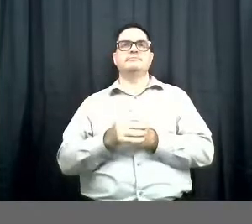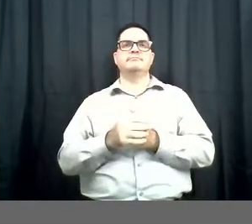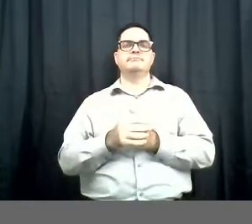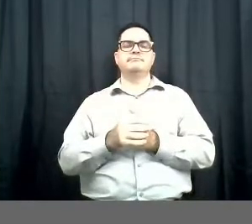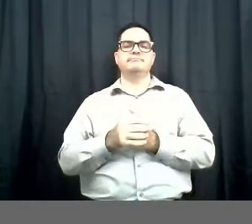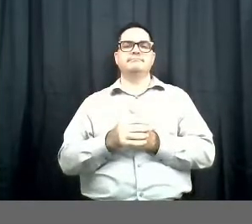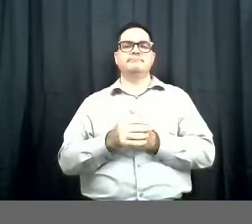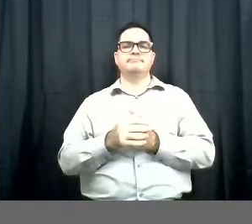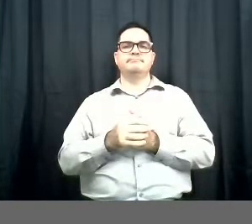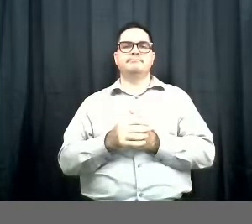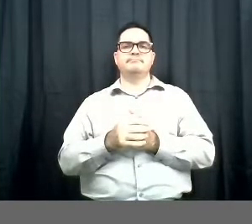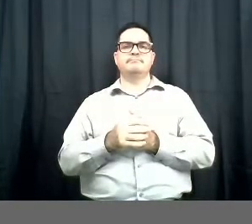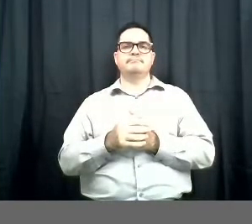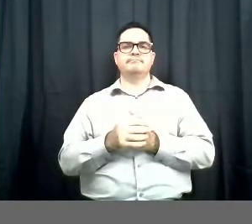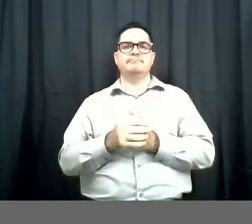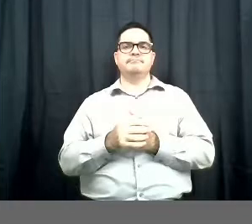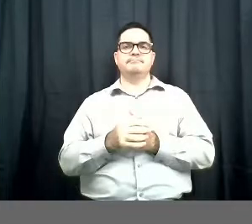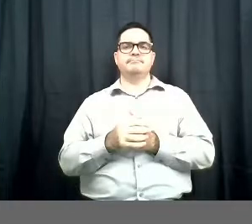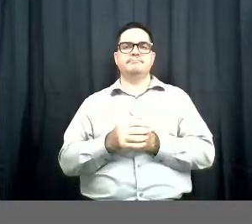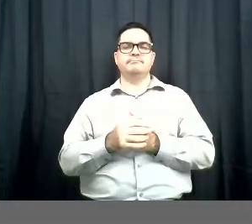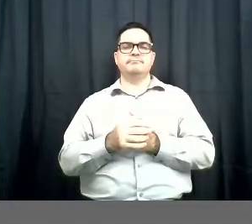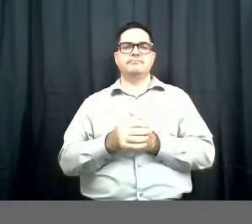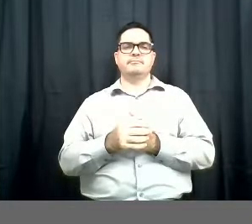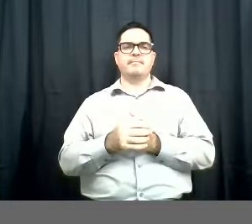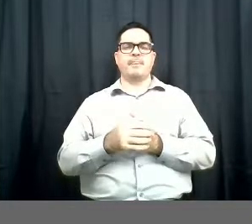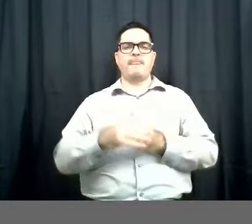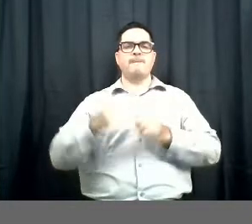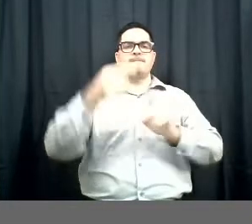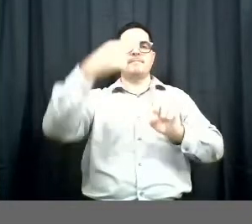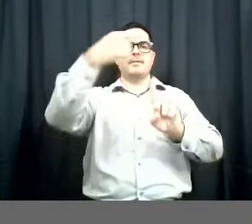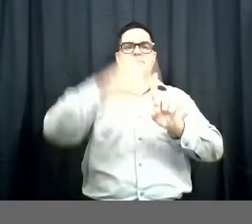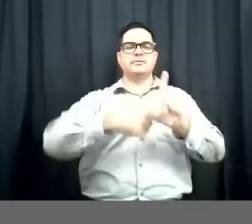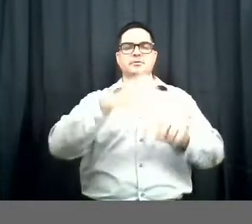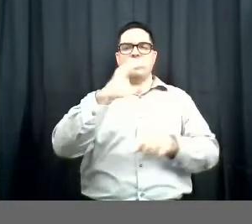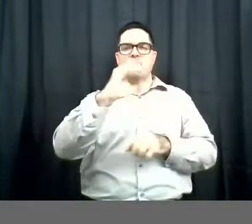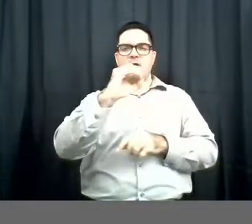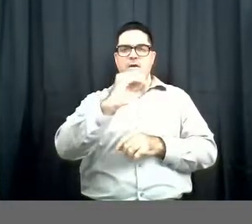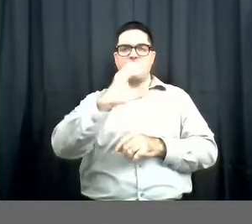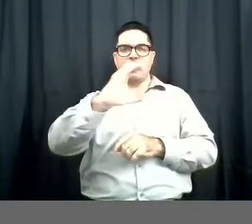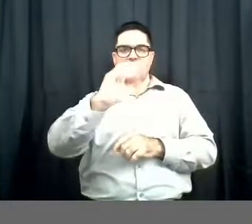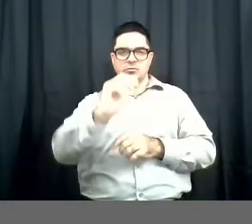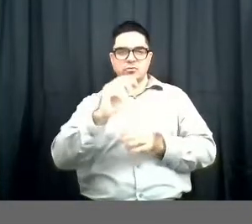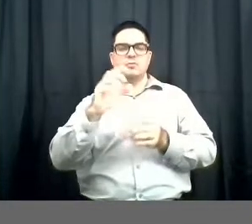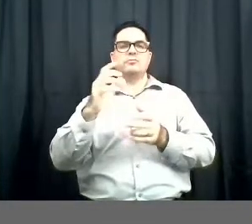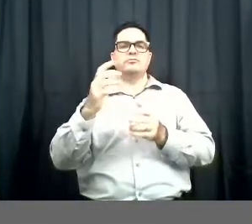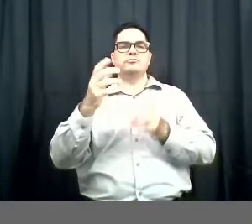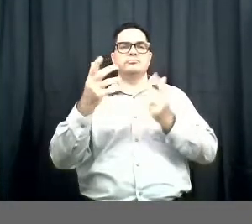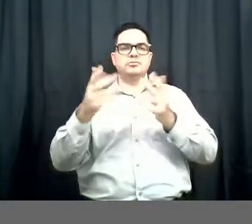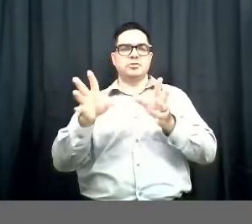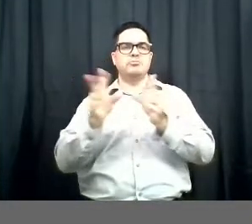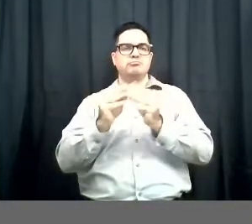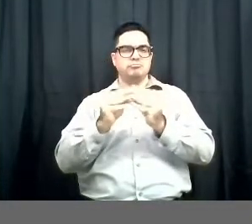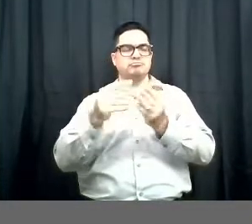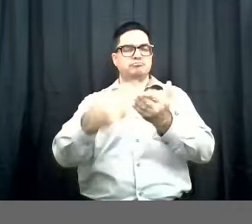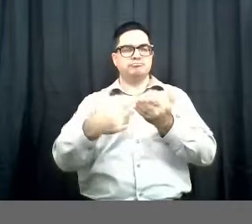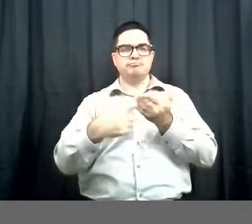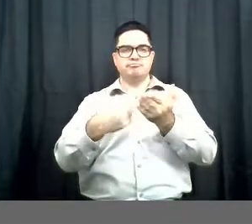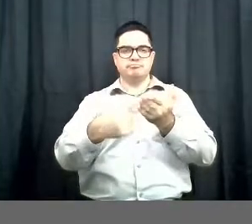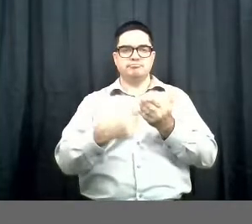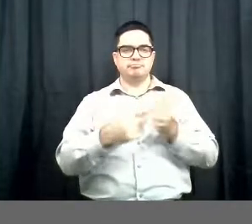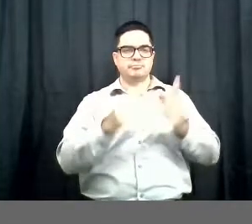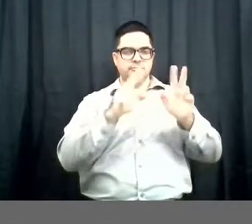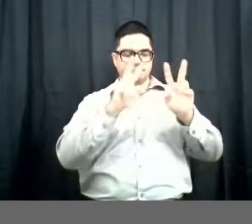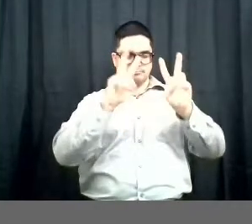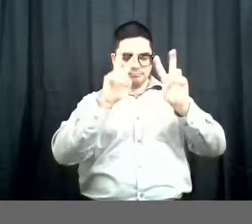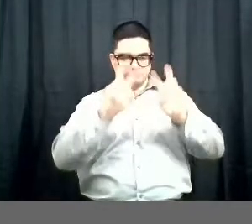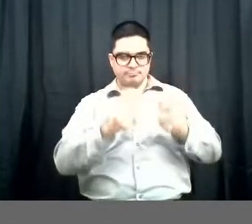talked about at the October 30th public board meeting, the board has evaluated the February plan of adjustment in light of the